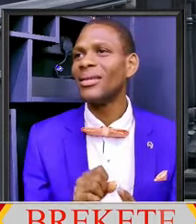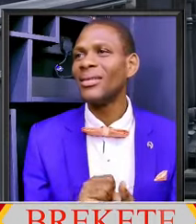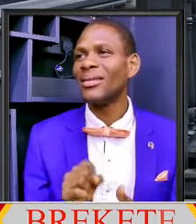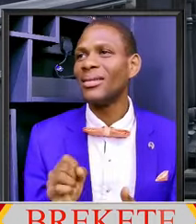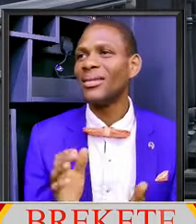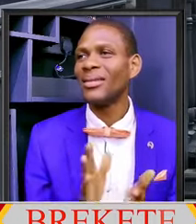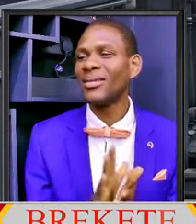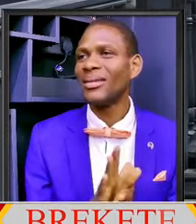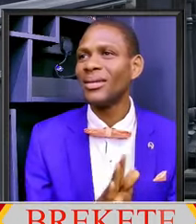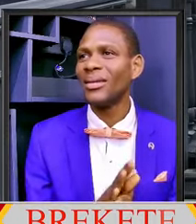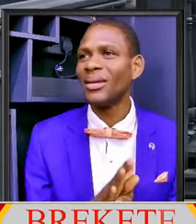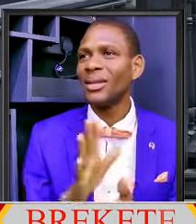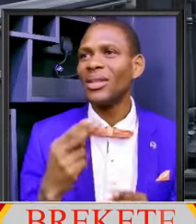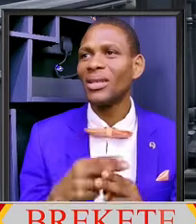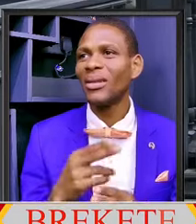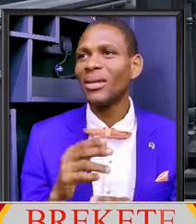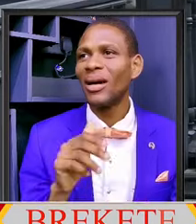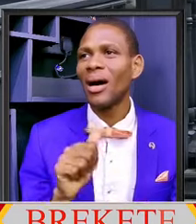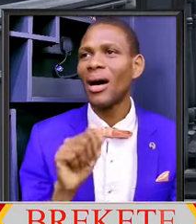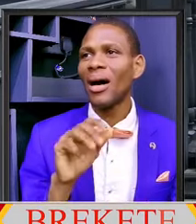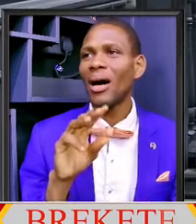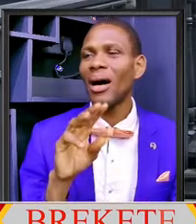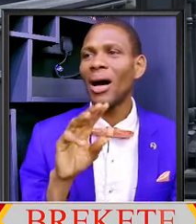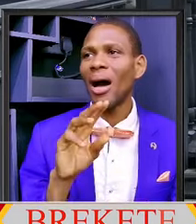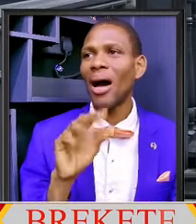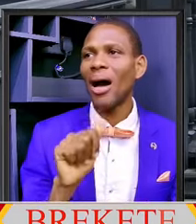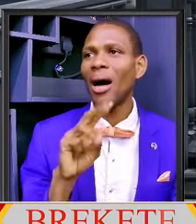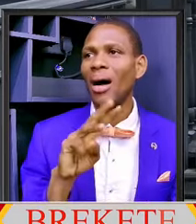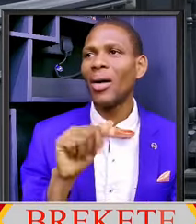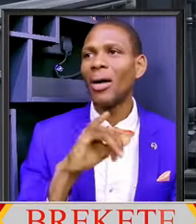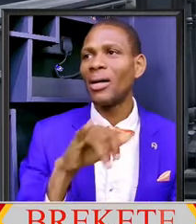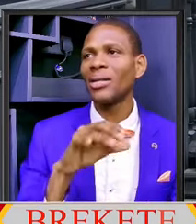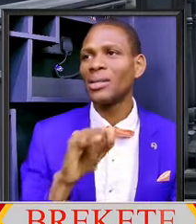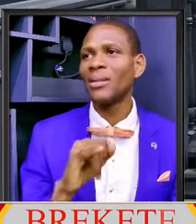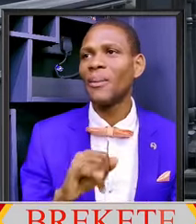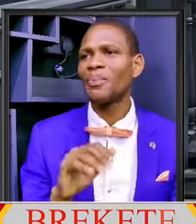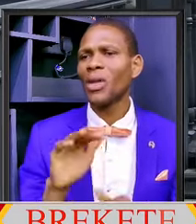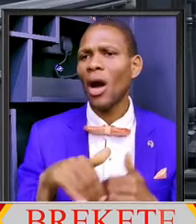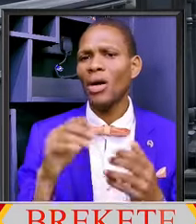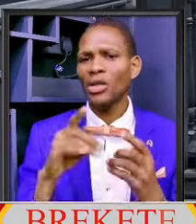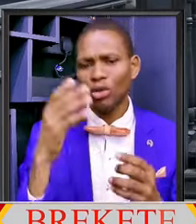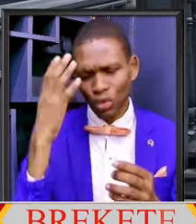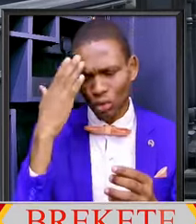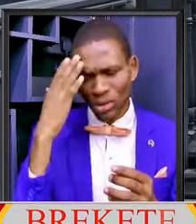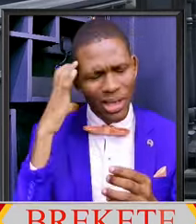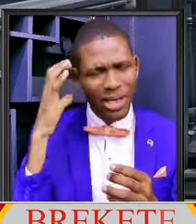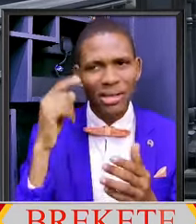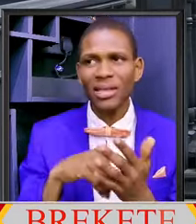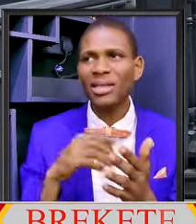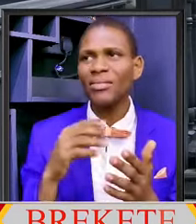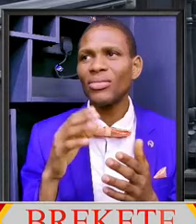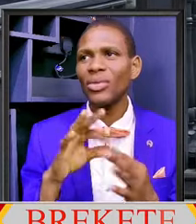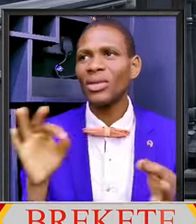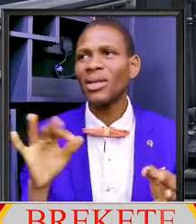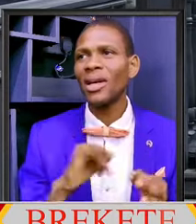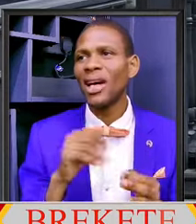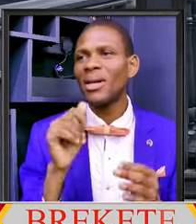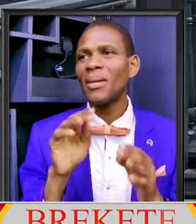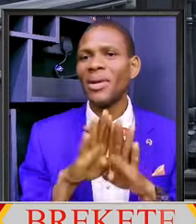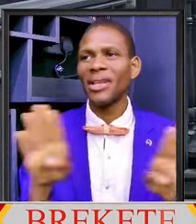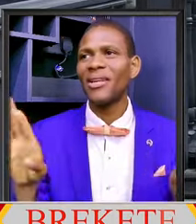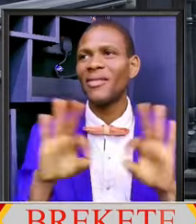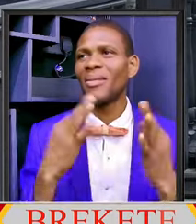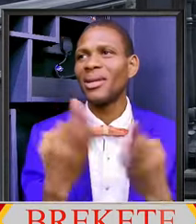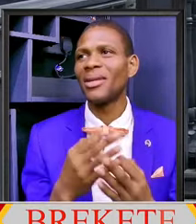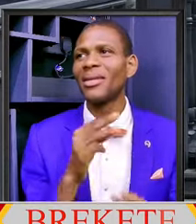sister. You say your name now. Awatif Ajit Mohammed. How you take here about this? I'm a Brekete family